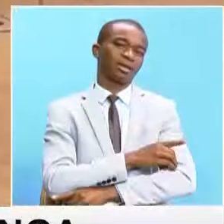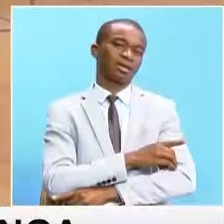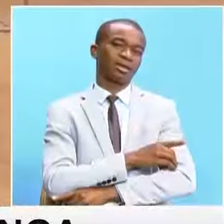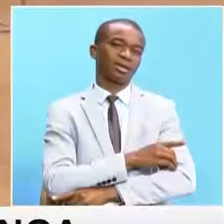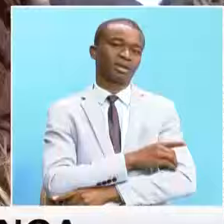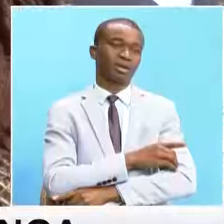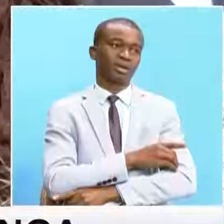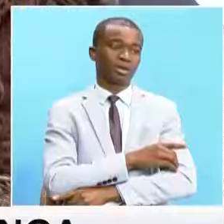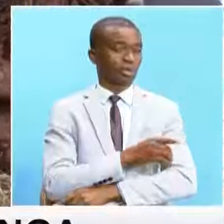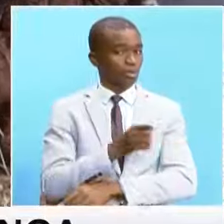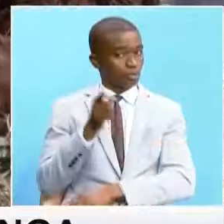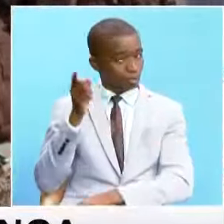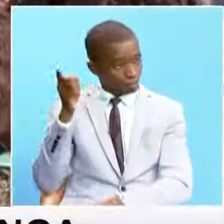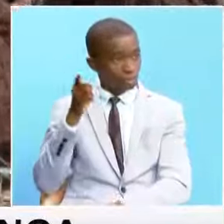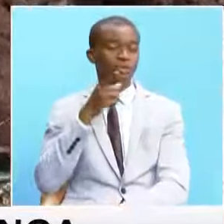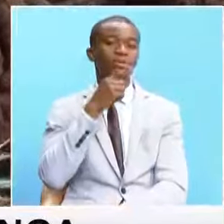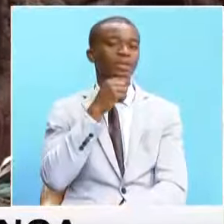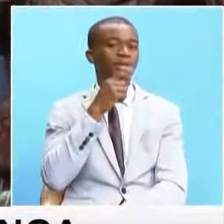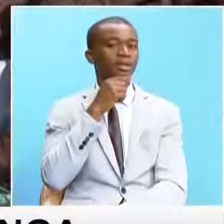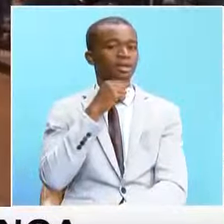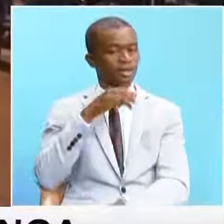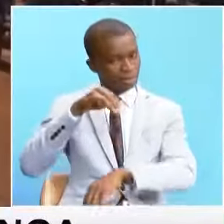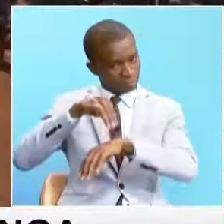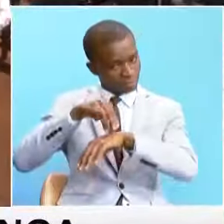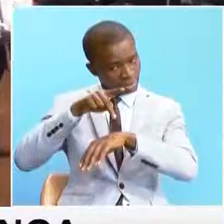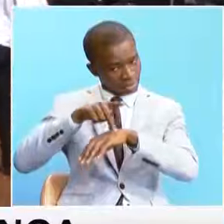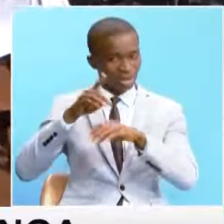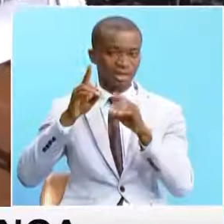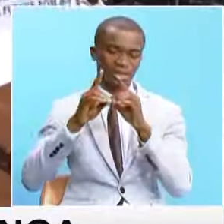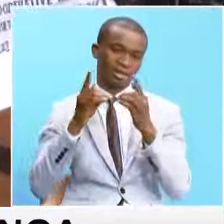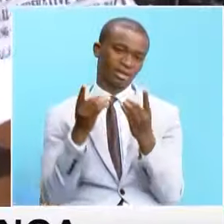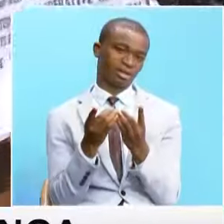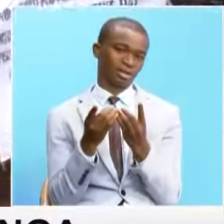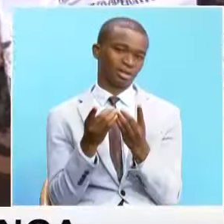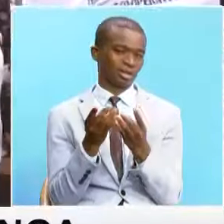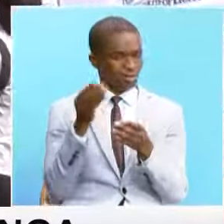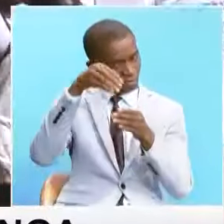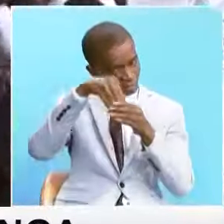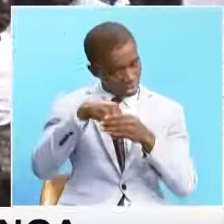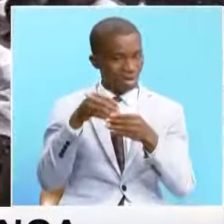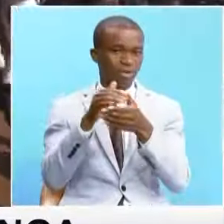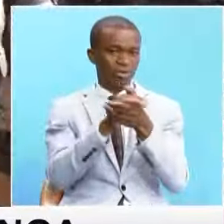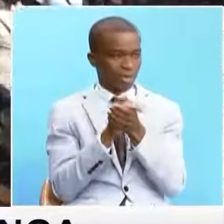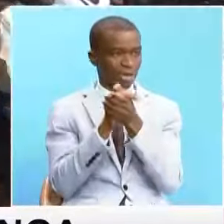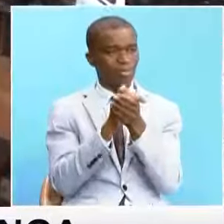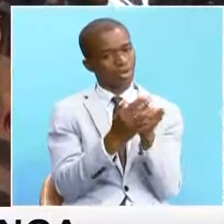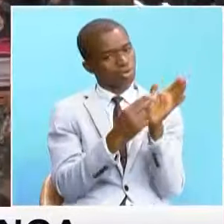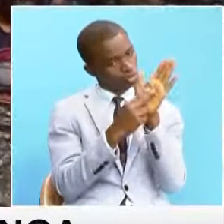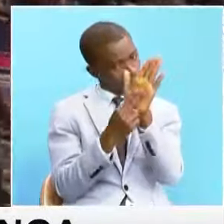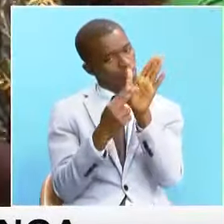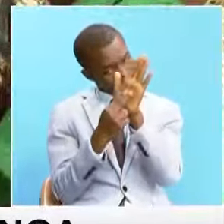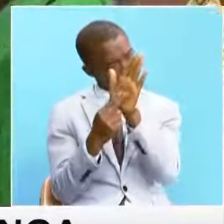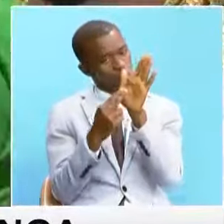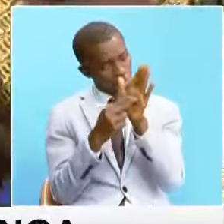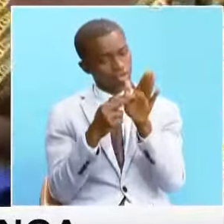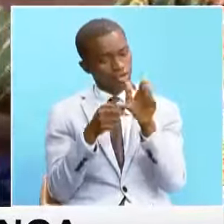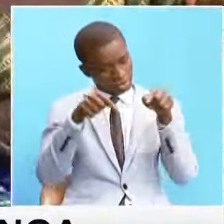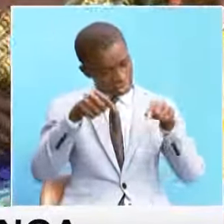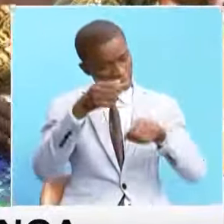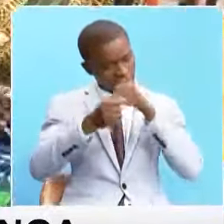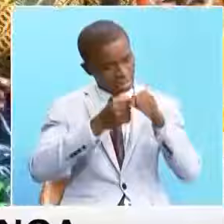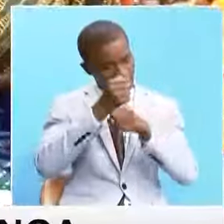of Chimpasa Cooperative in Mpika District was among the many cooperatives that exhibited during this year's celebration